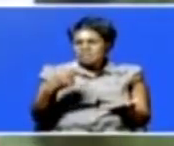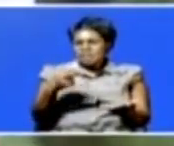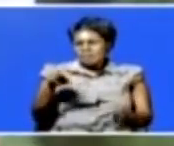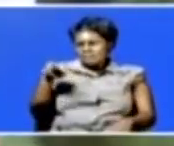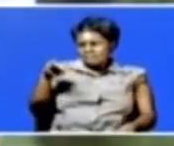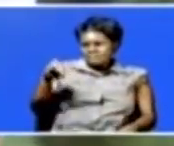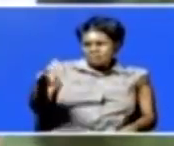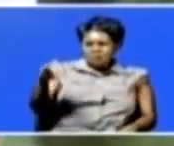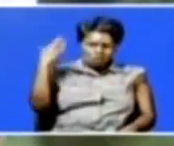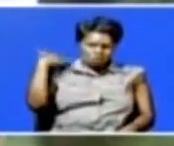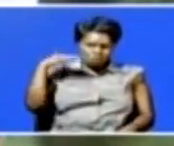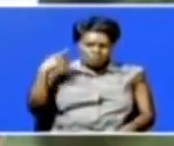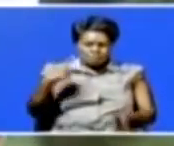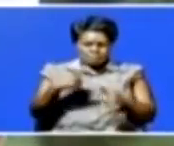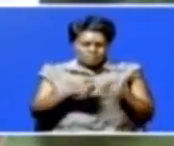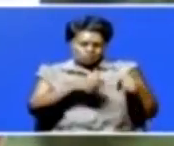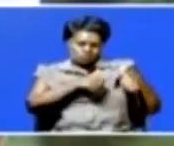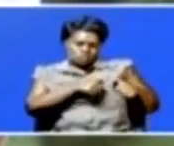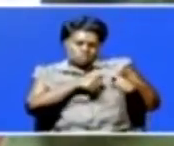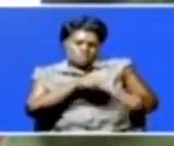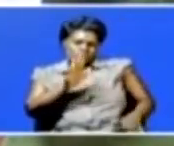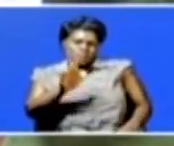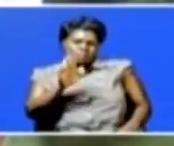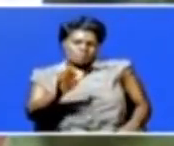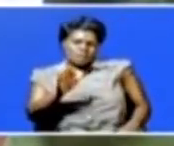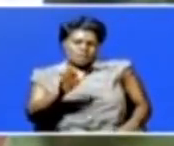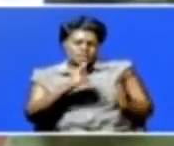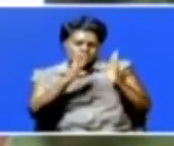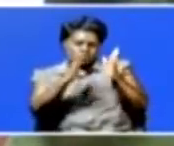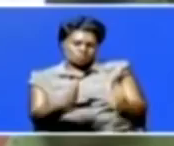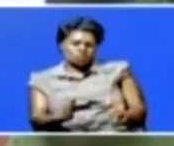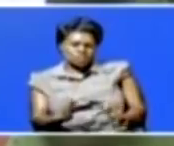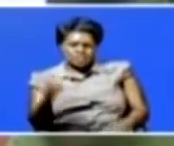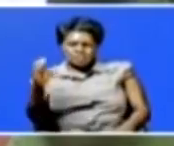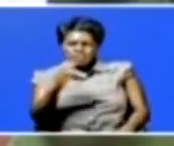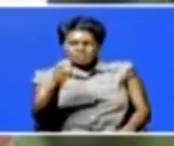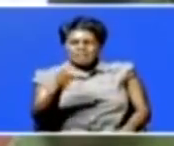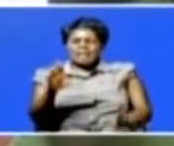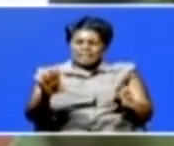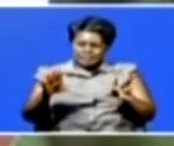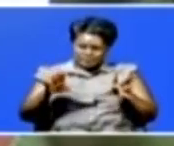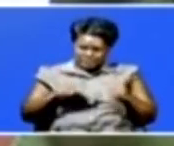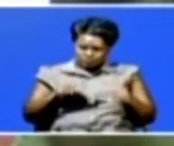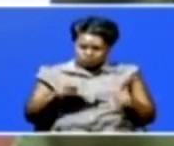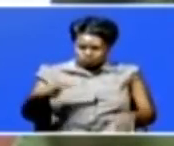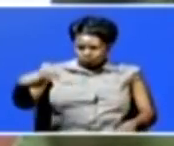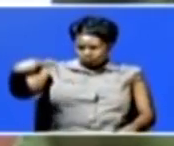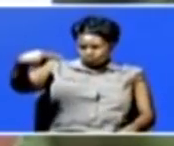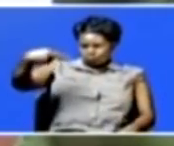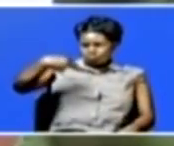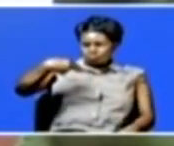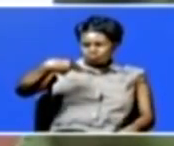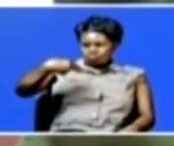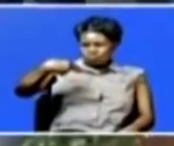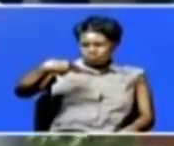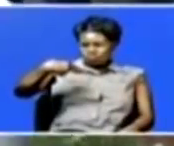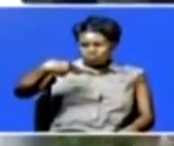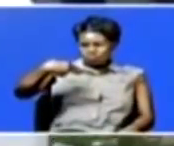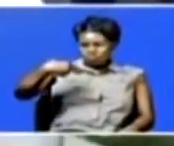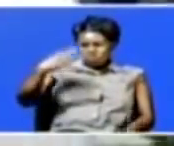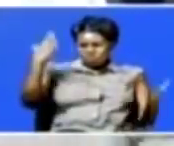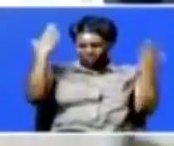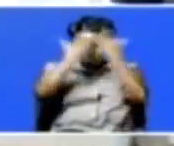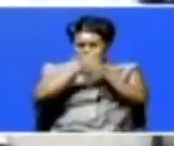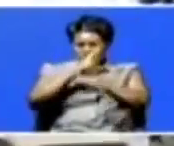by armed robbers, but whose girlfriend, Citizen TV presenter Jackie Maribe, confessed shot himself, and one whose alibi on the